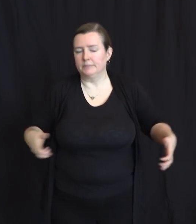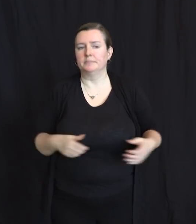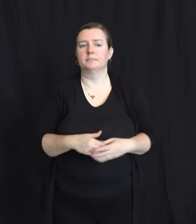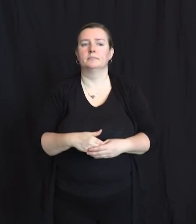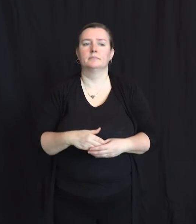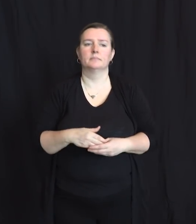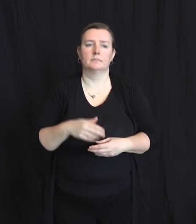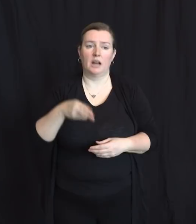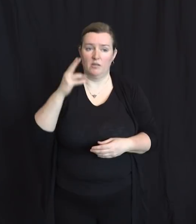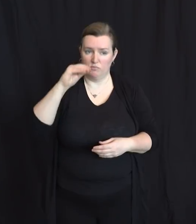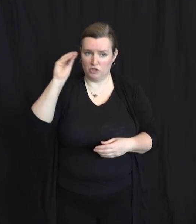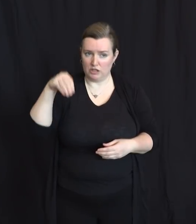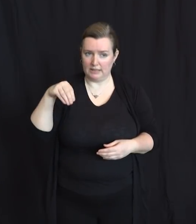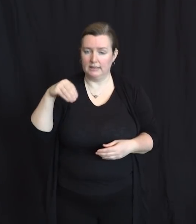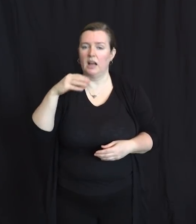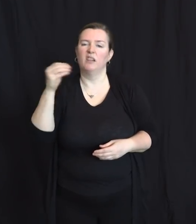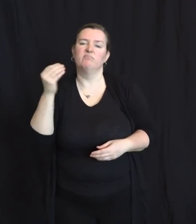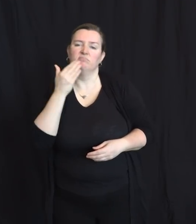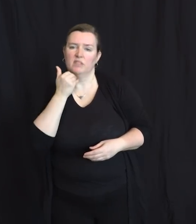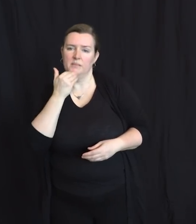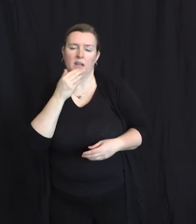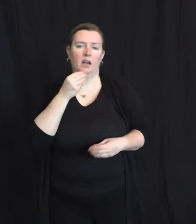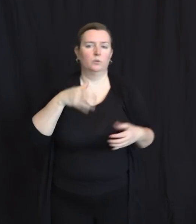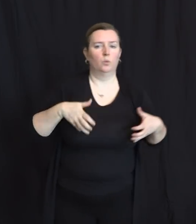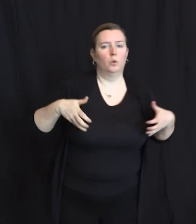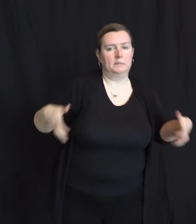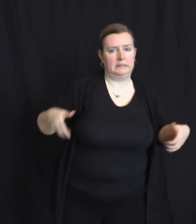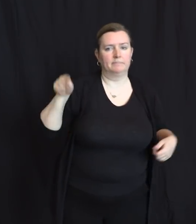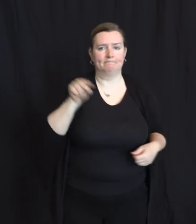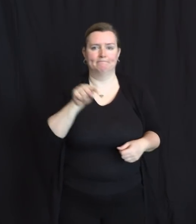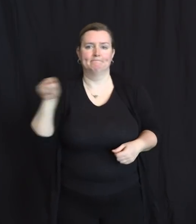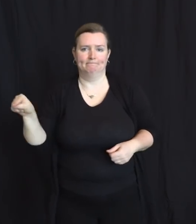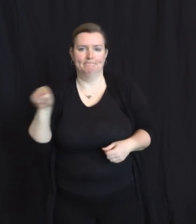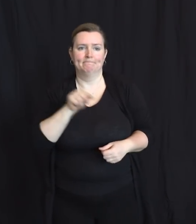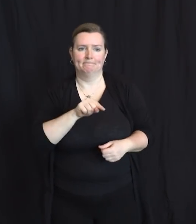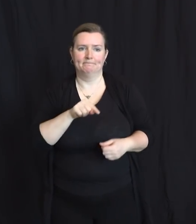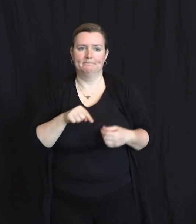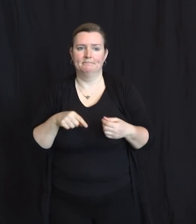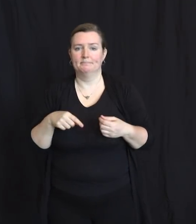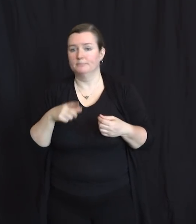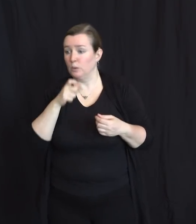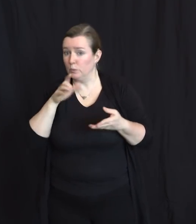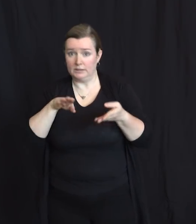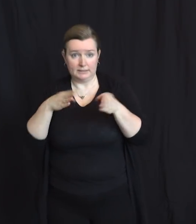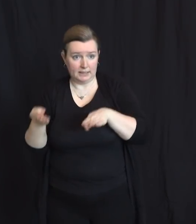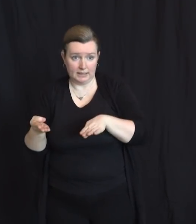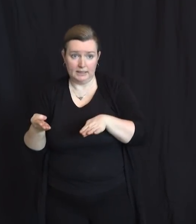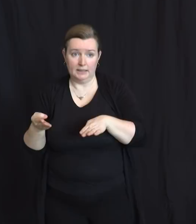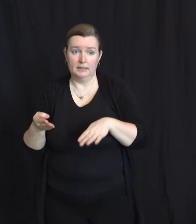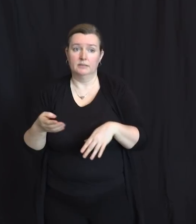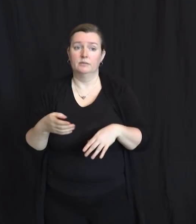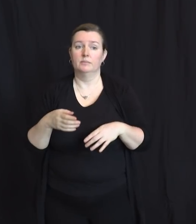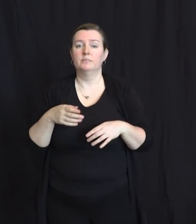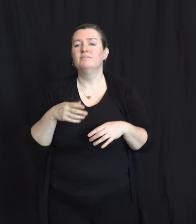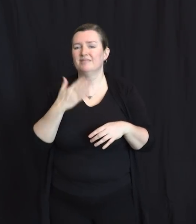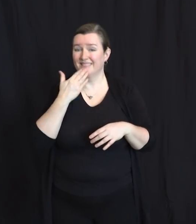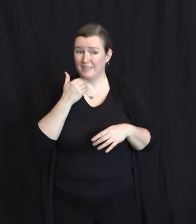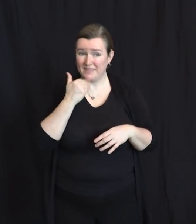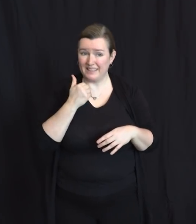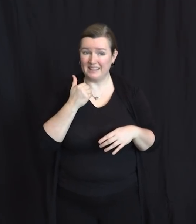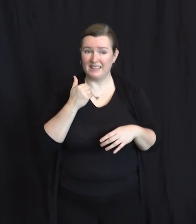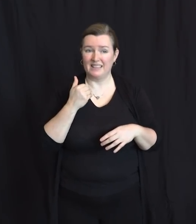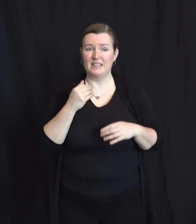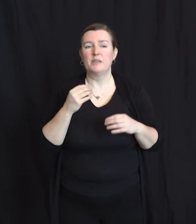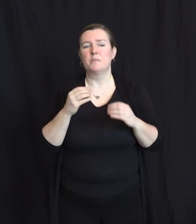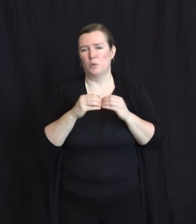diabetes, 33.8%. Of the patients who died, those with diabetes were more likely to